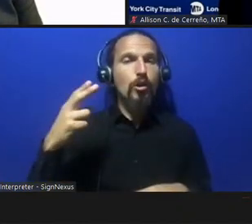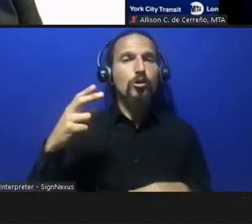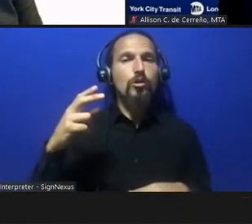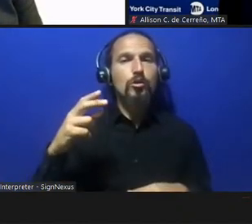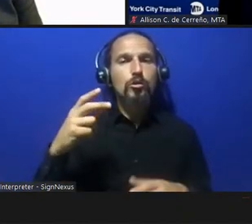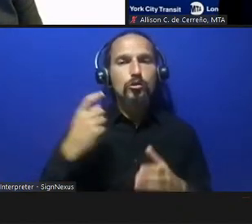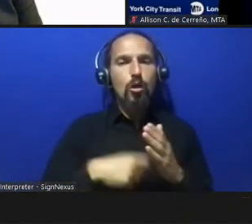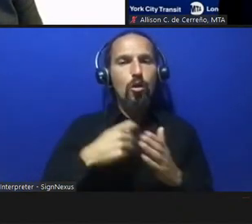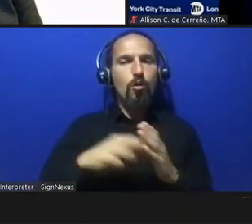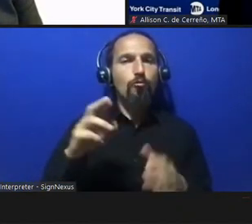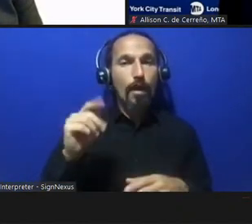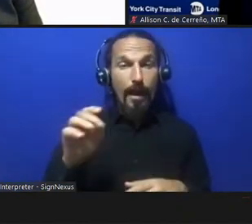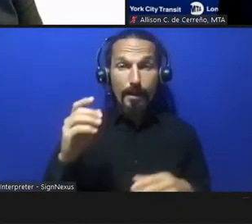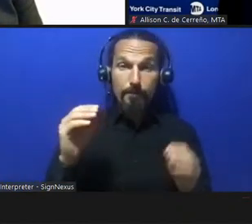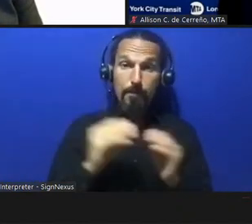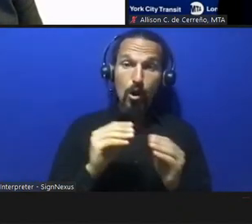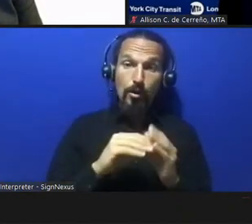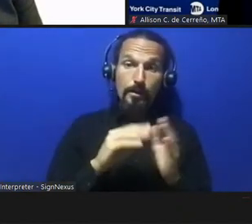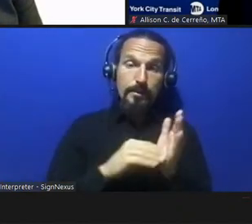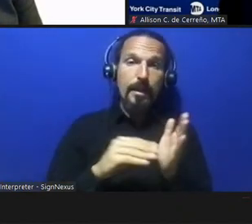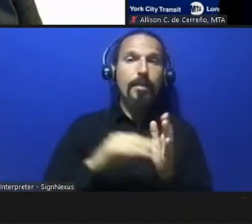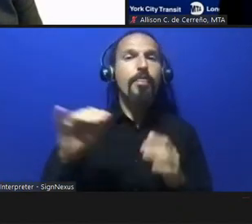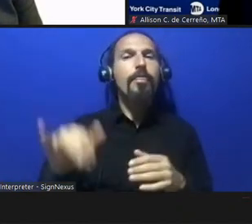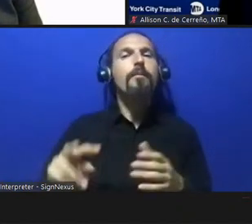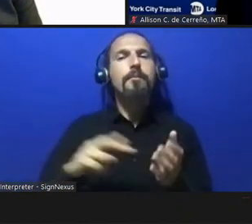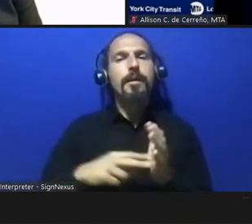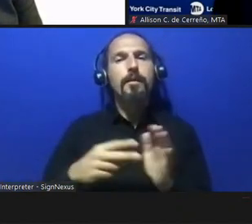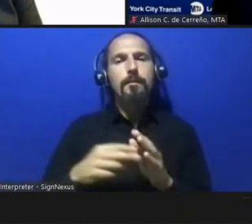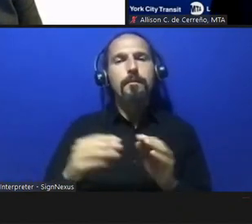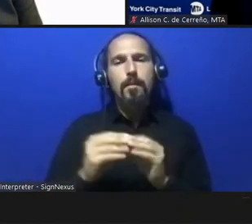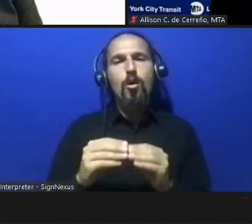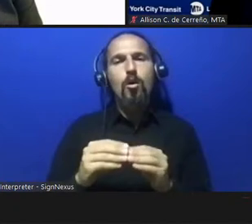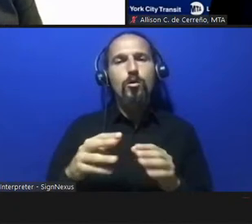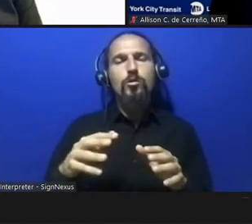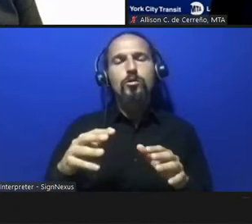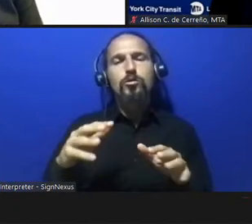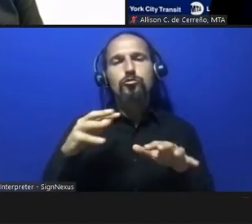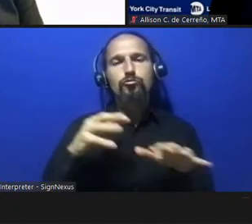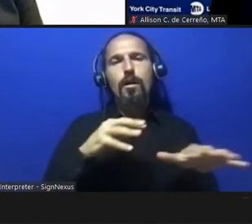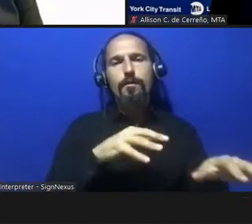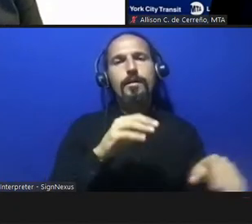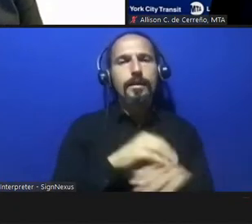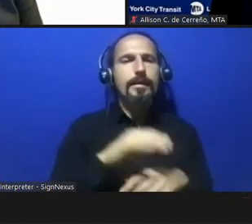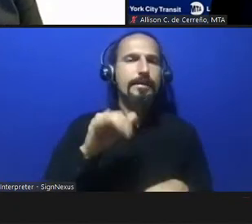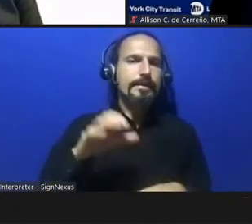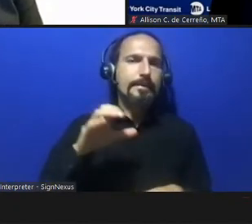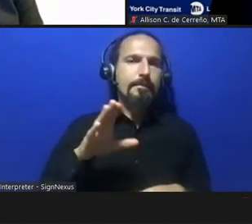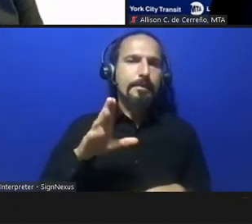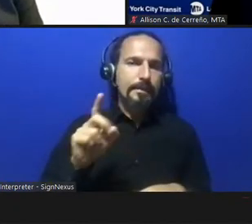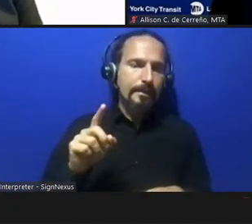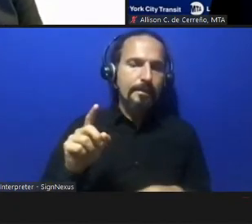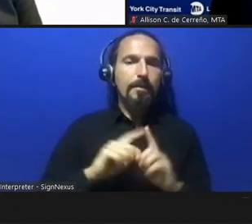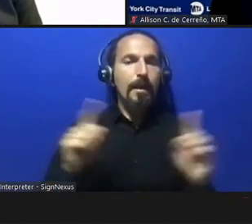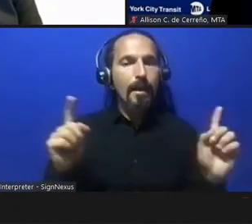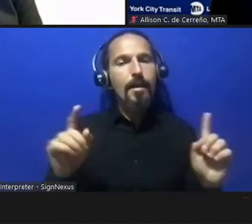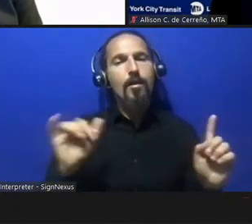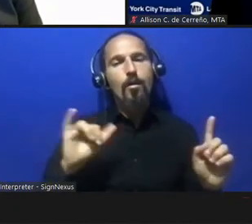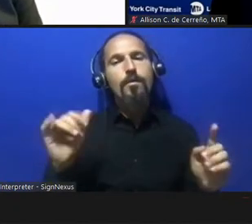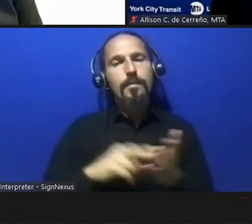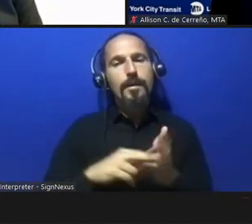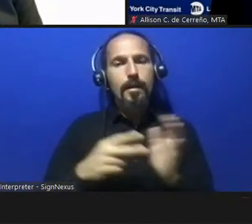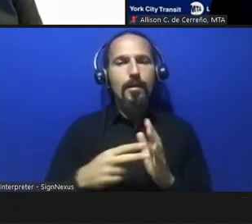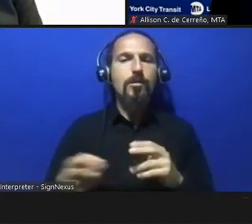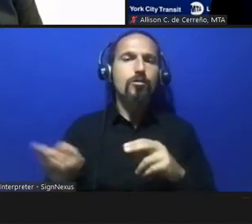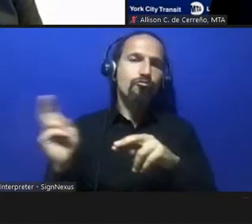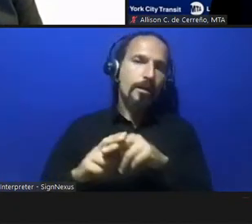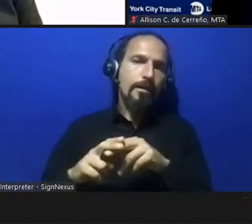more exemptions are allowed higher toll rates will lead to more traffic reduction in the manhattan cbd but will also lead to increased